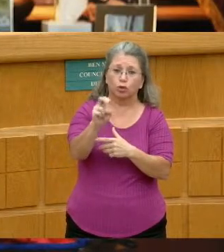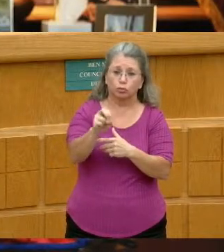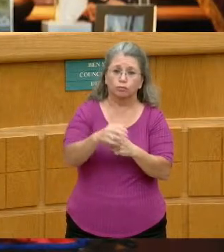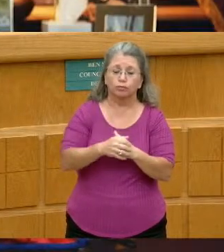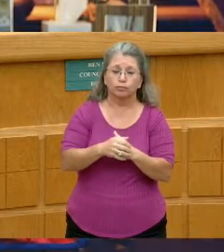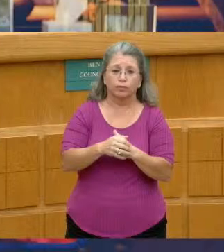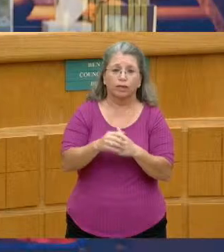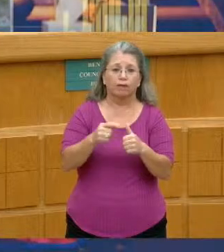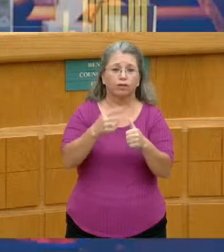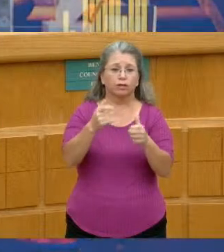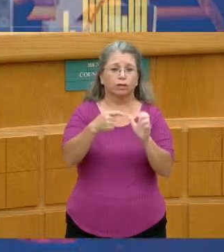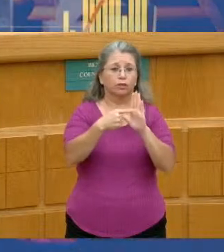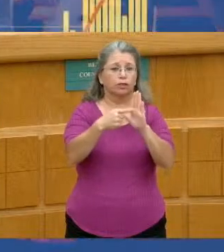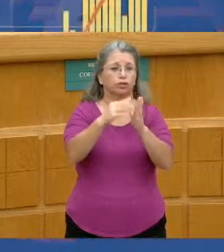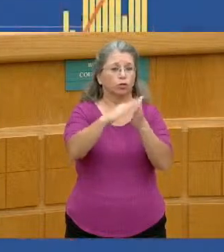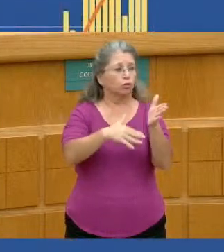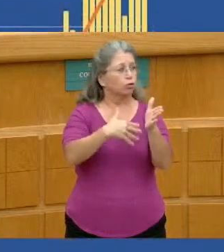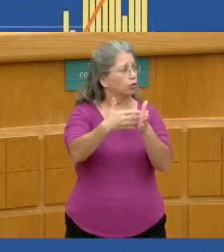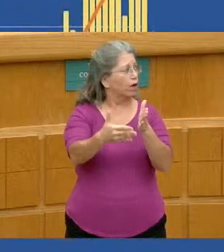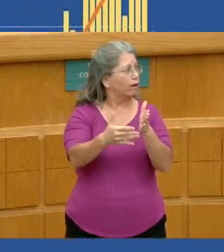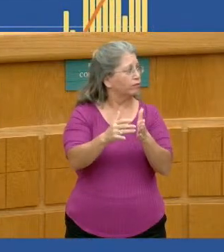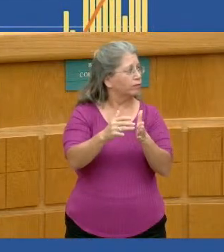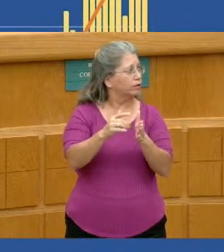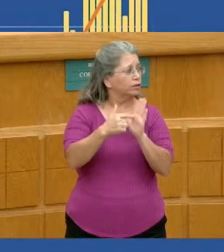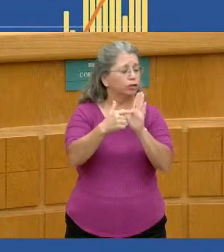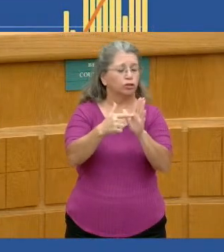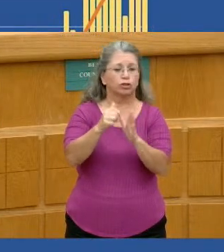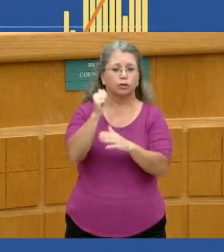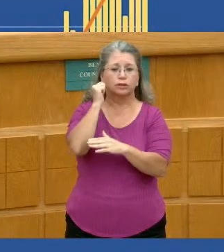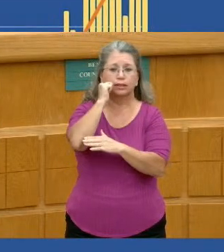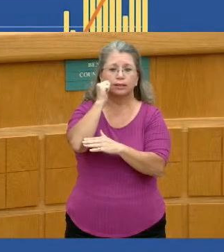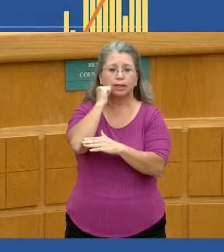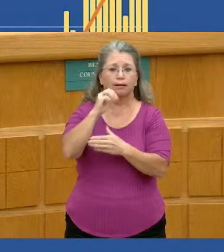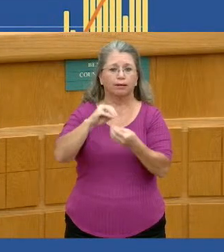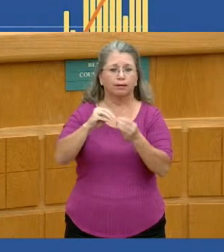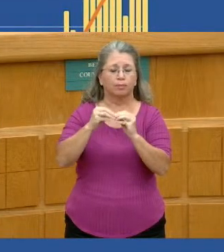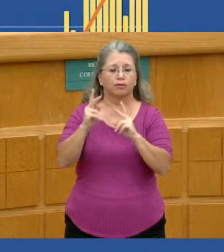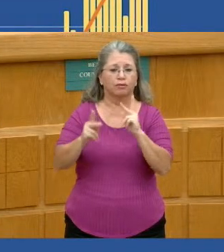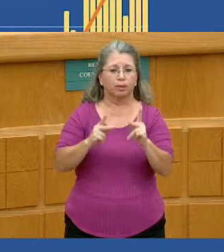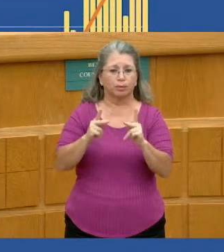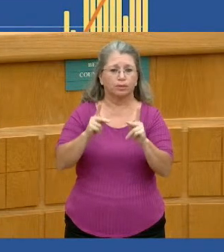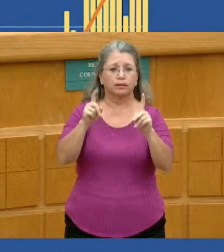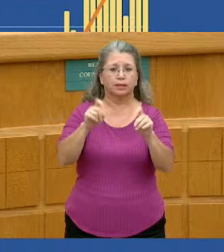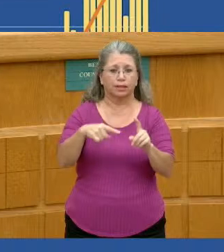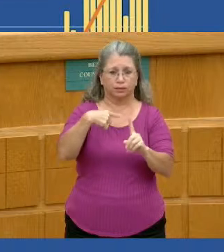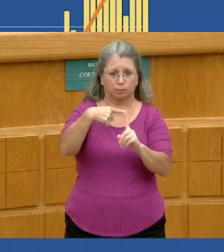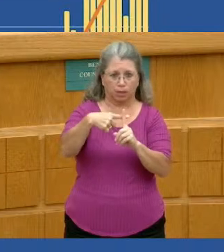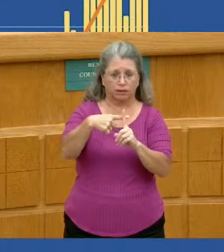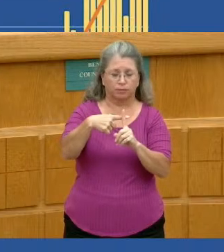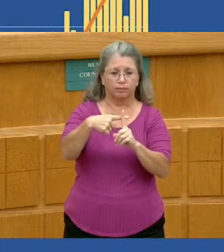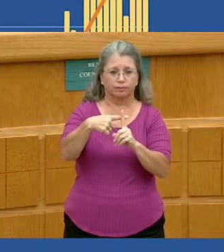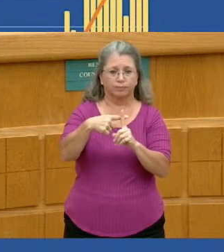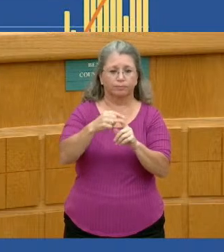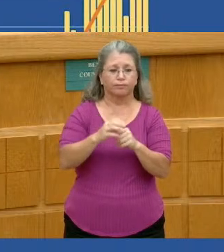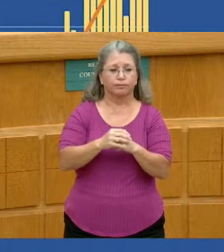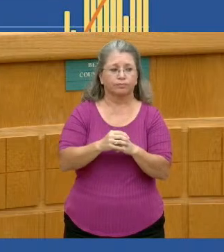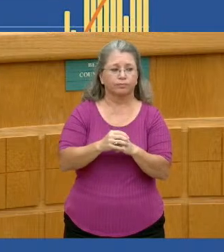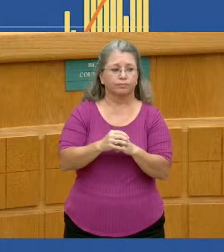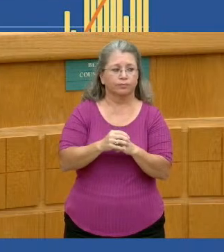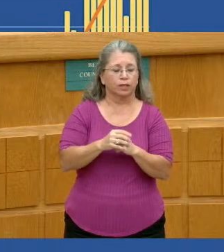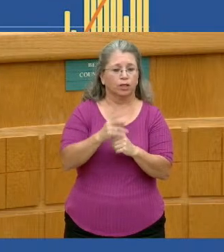a graph showing the daily number of people testing positive. As you can tell, in the last half of